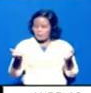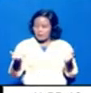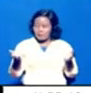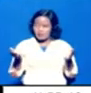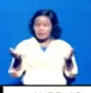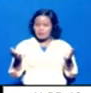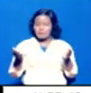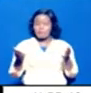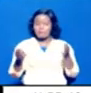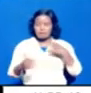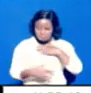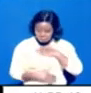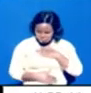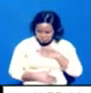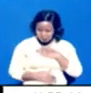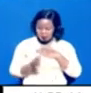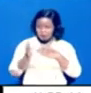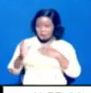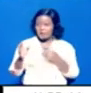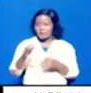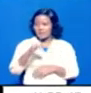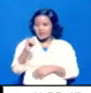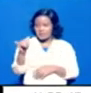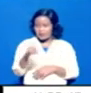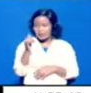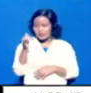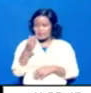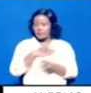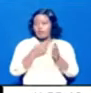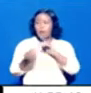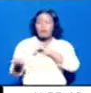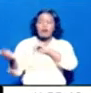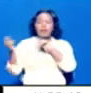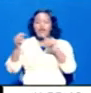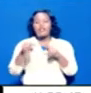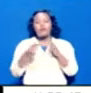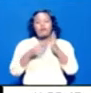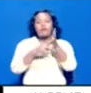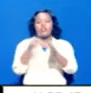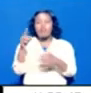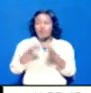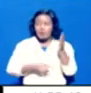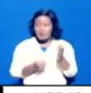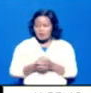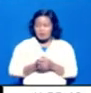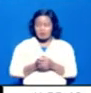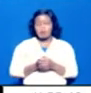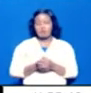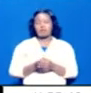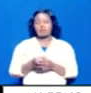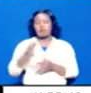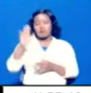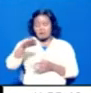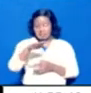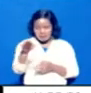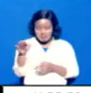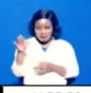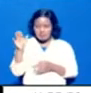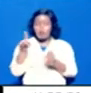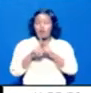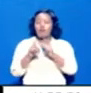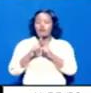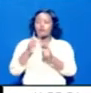Madam Chief Justice, I'm here on behalf of the legislative arm of government, and I want to give you